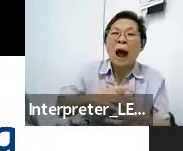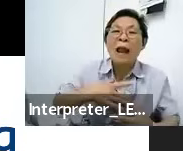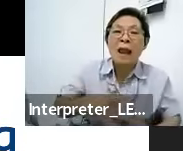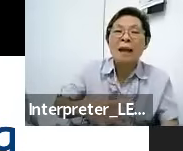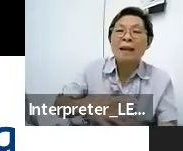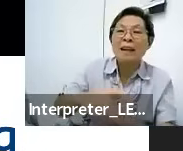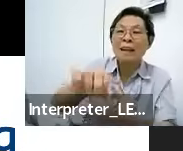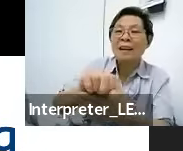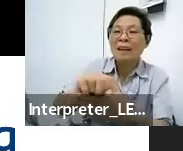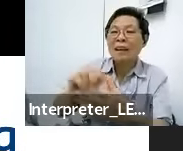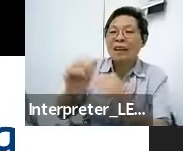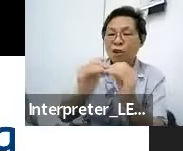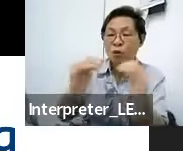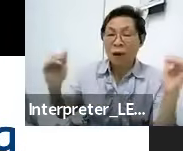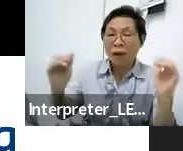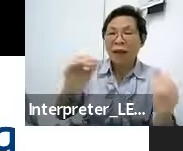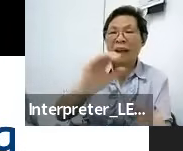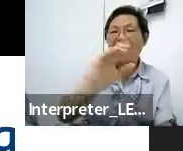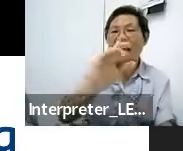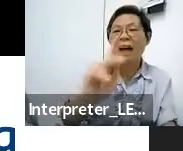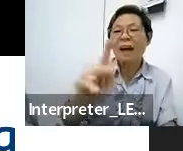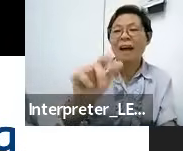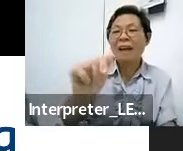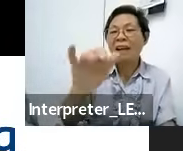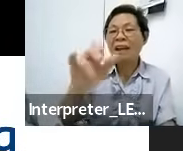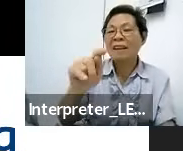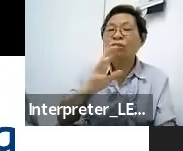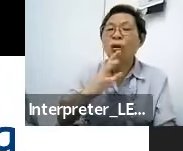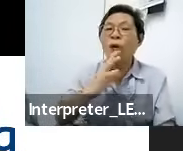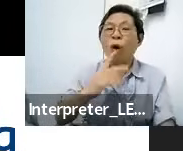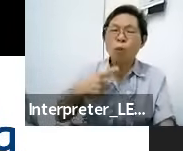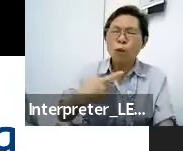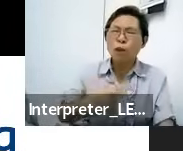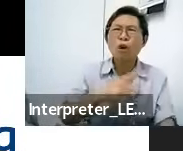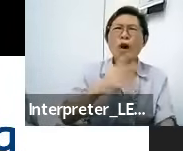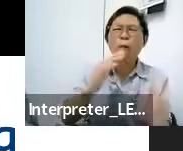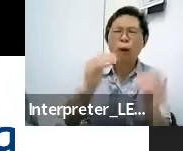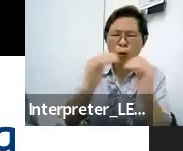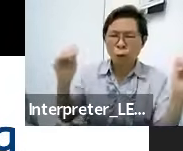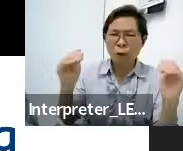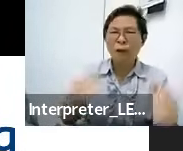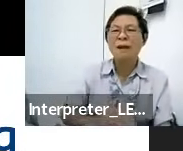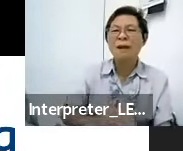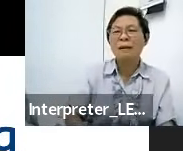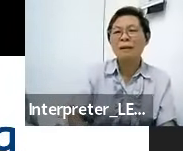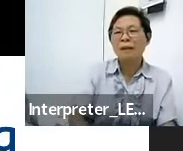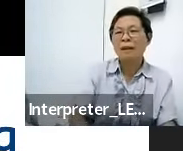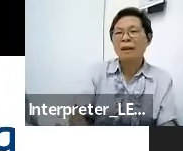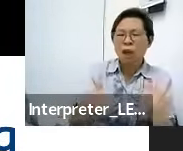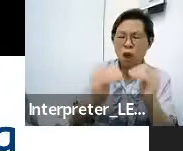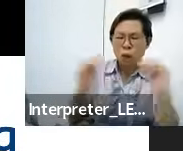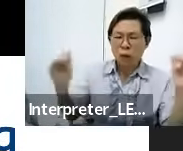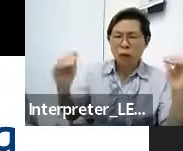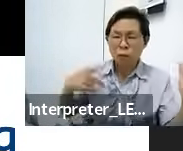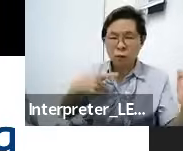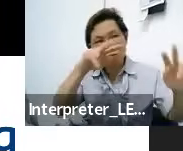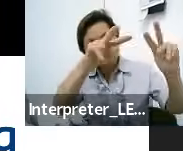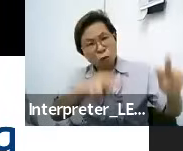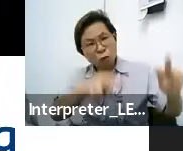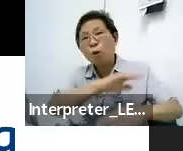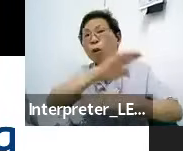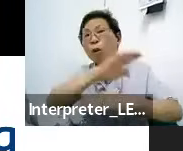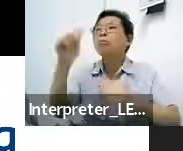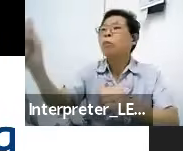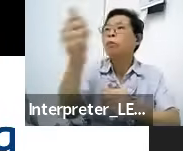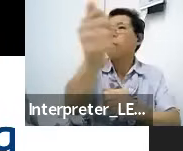Dr. Kanit showed. We talk about equality, but it's equity we should be looking at. Everybody has got different skills, different ways